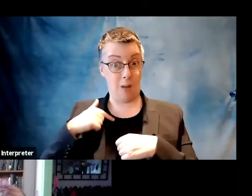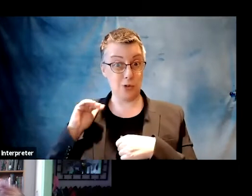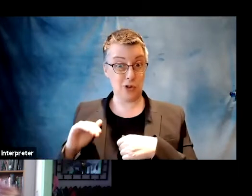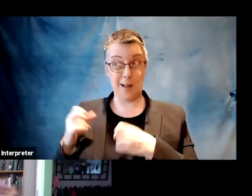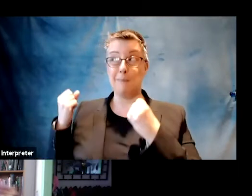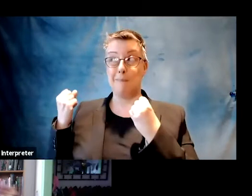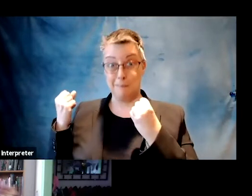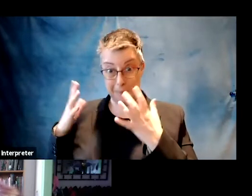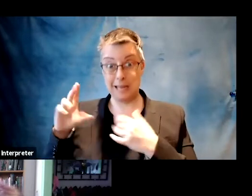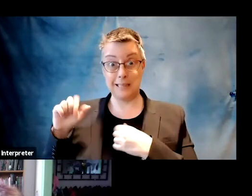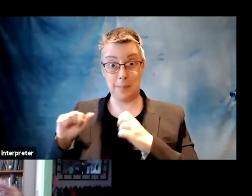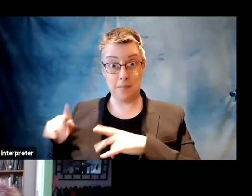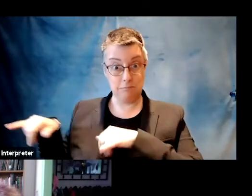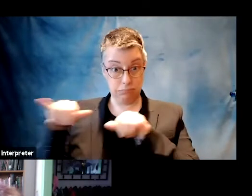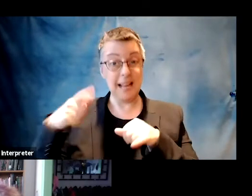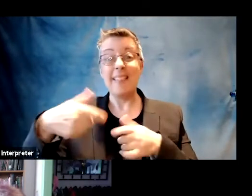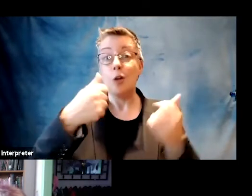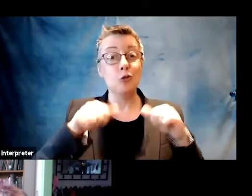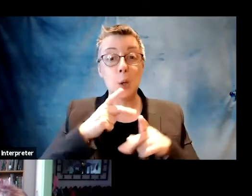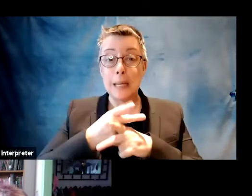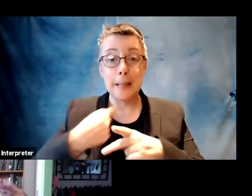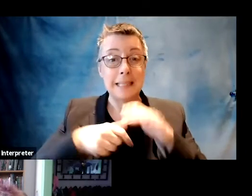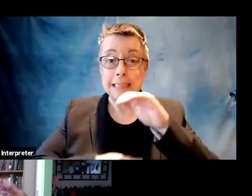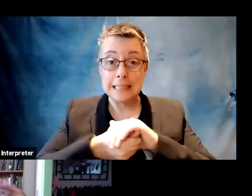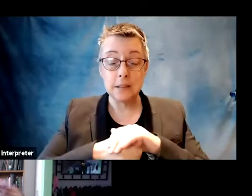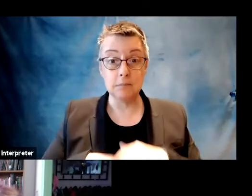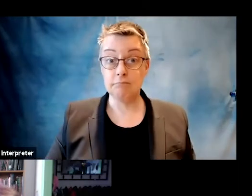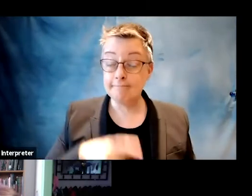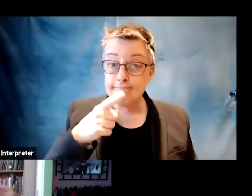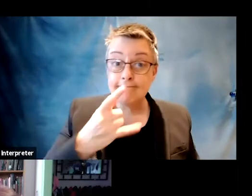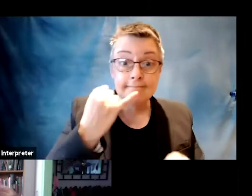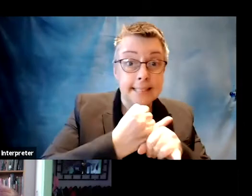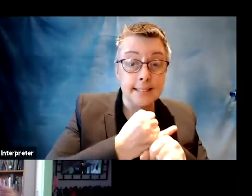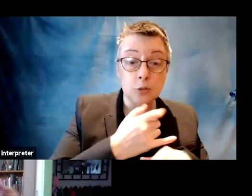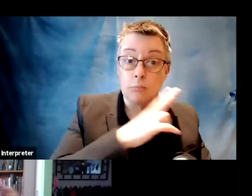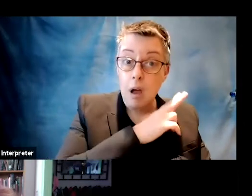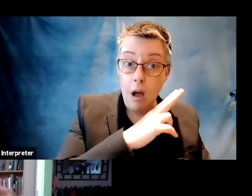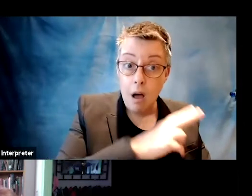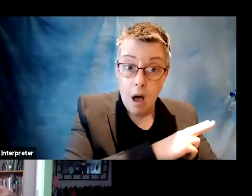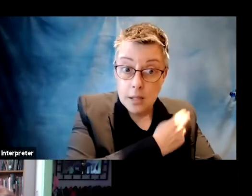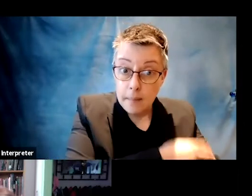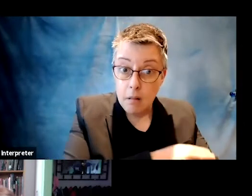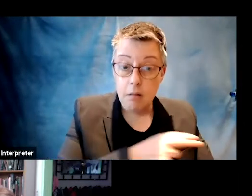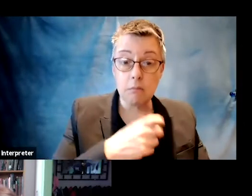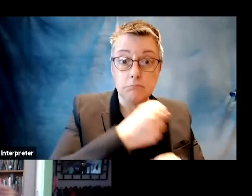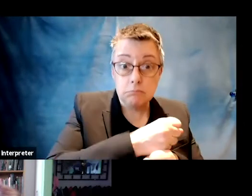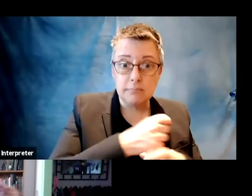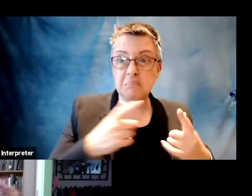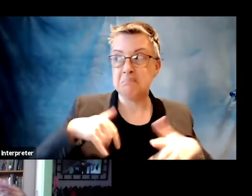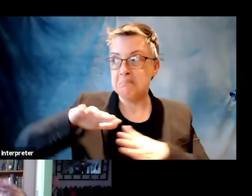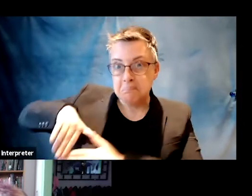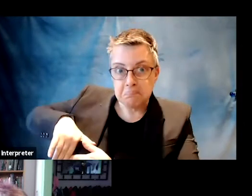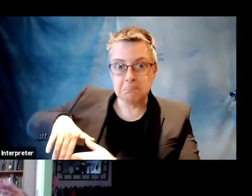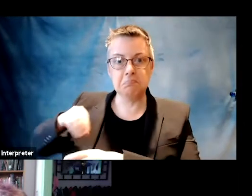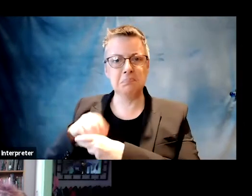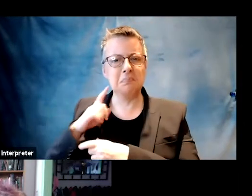in particular, they just tried to keep us hidden in institutions, out of, out of sight, in people, in